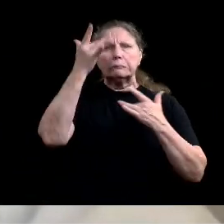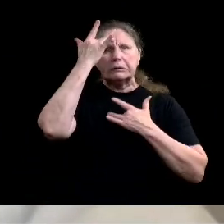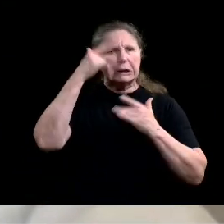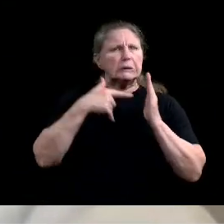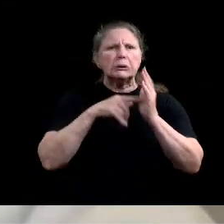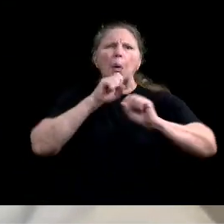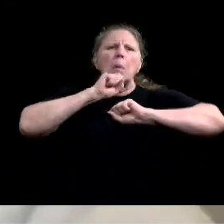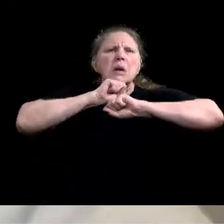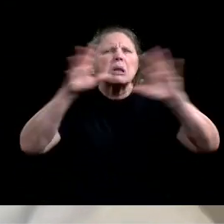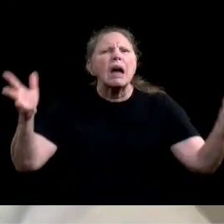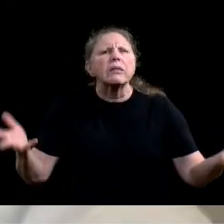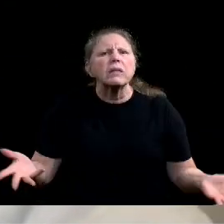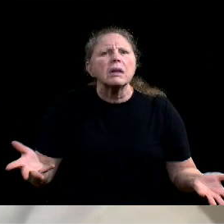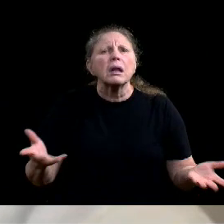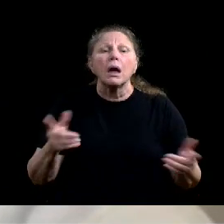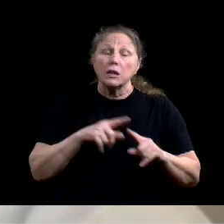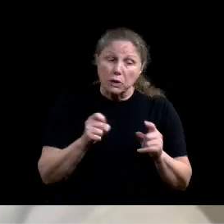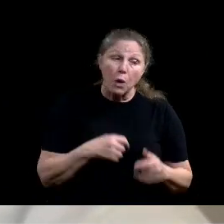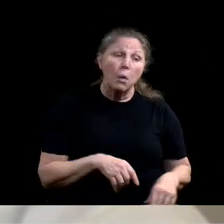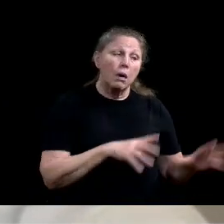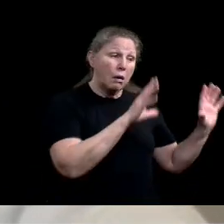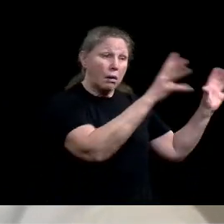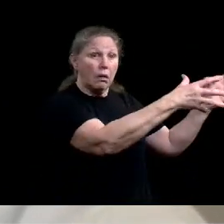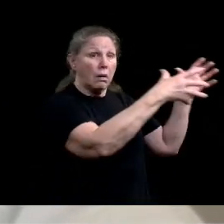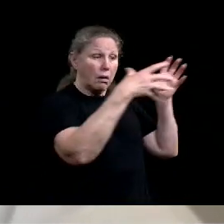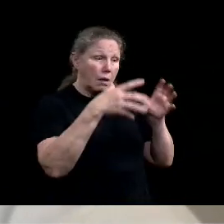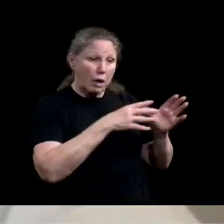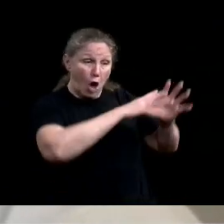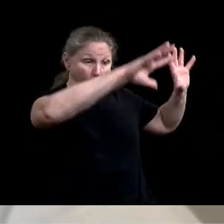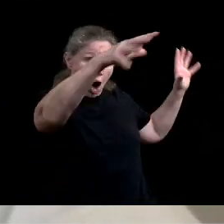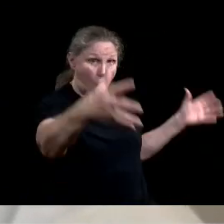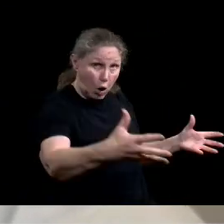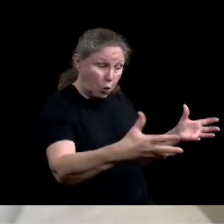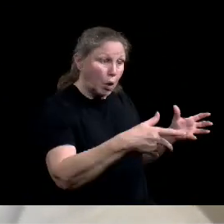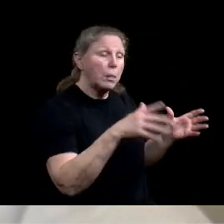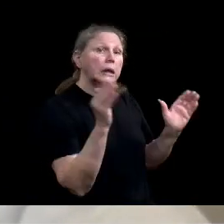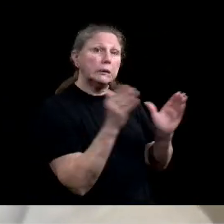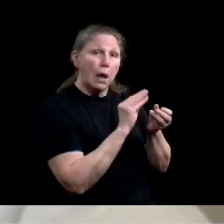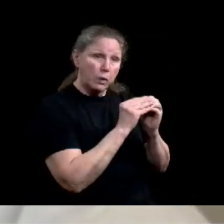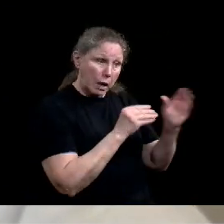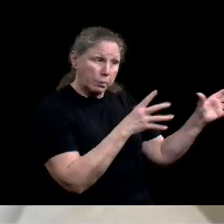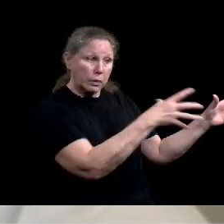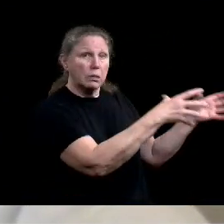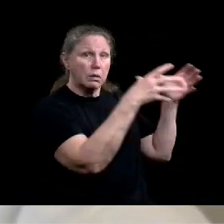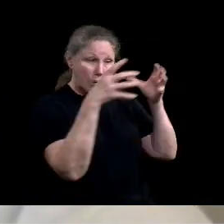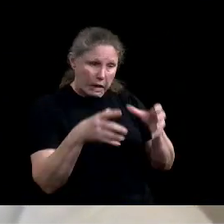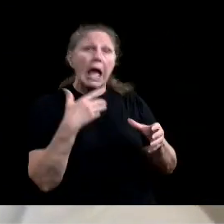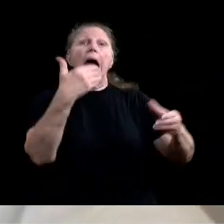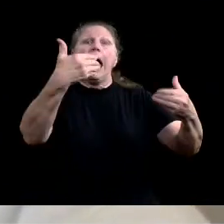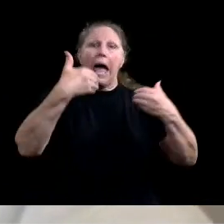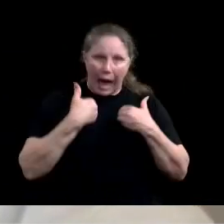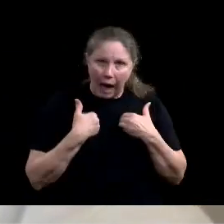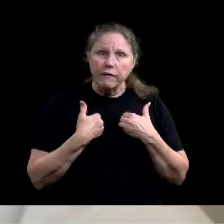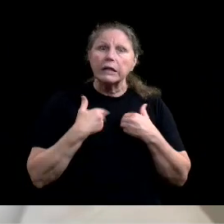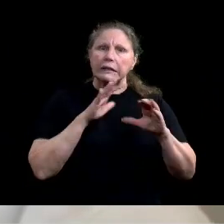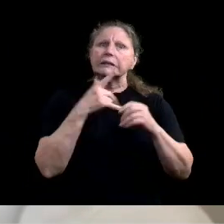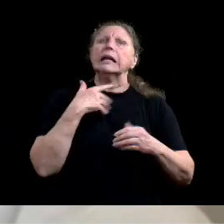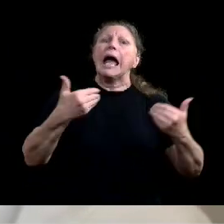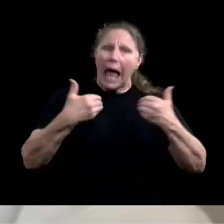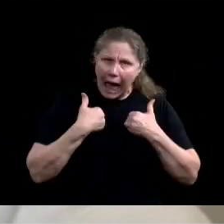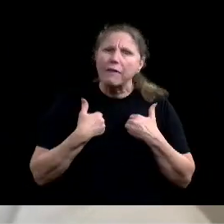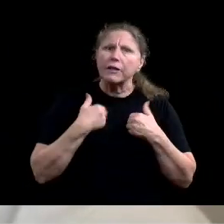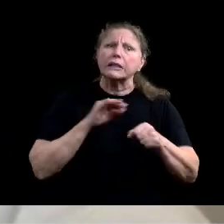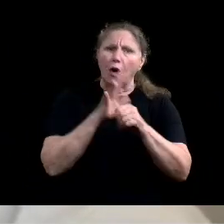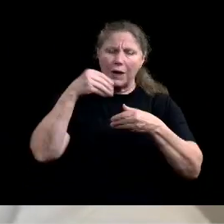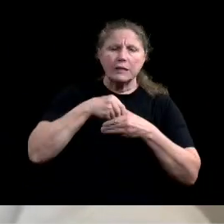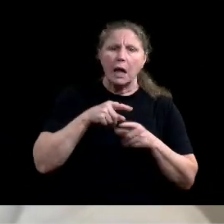tested positive, and this is a young women who were coming into maternity ward, 88% of those